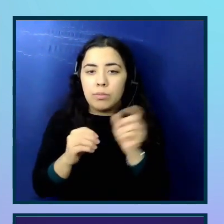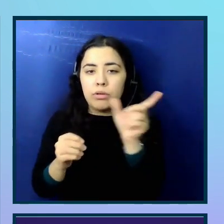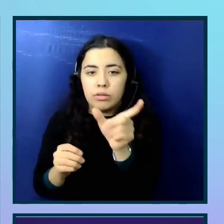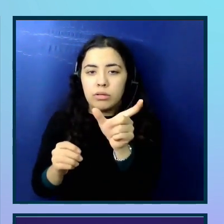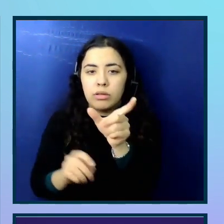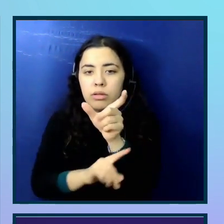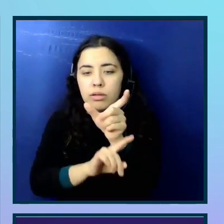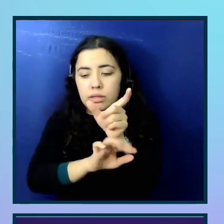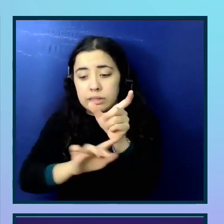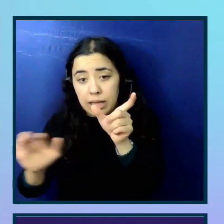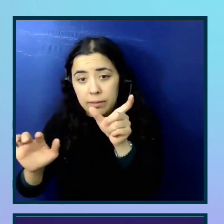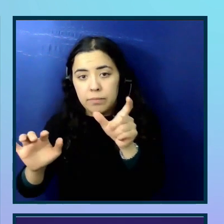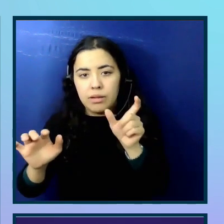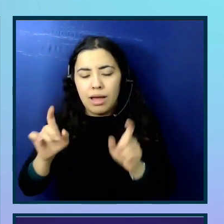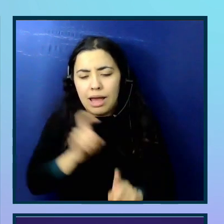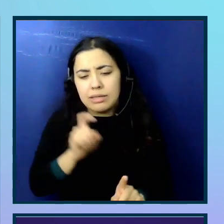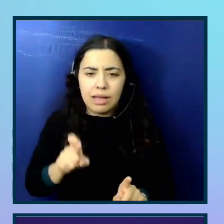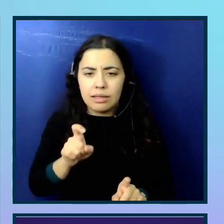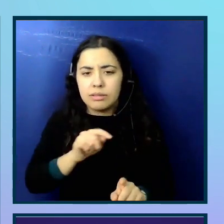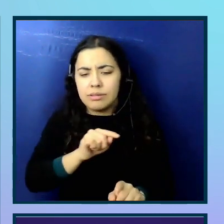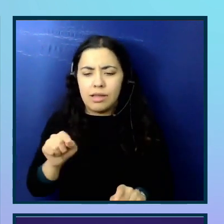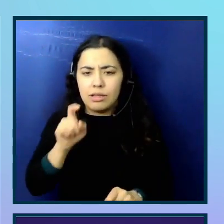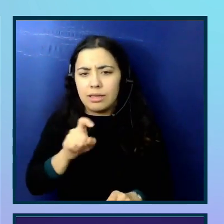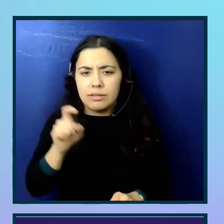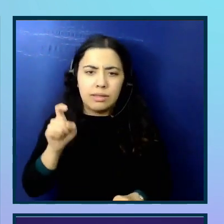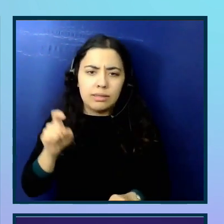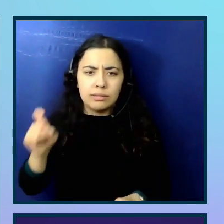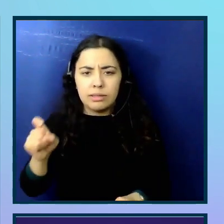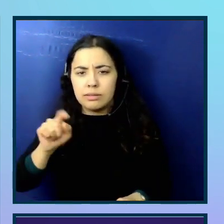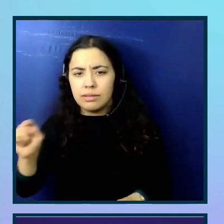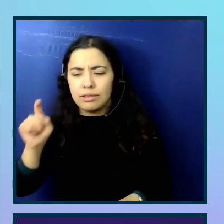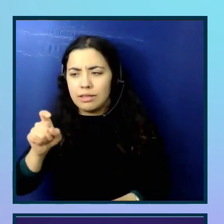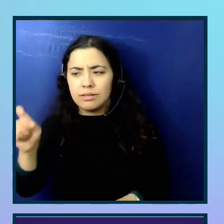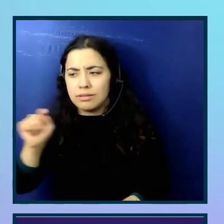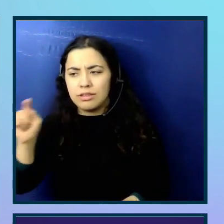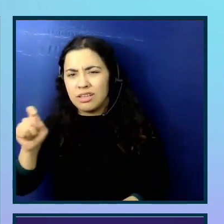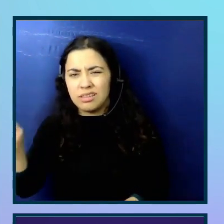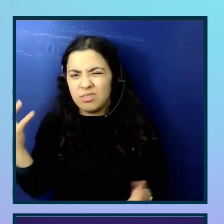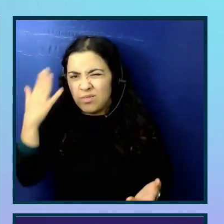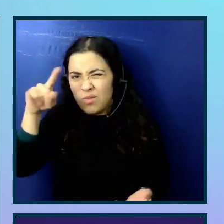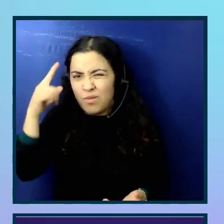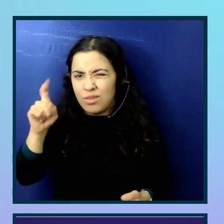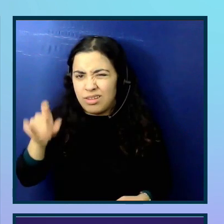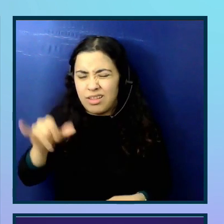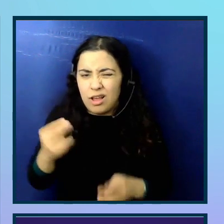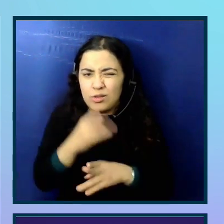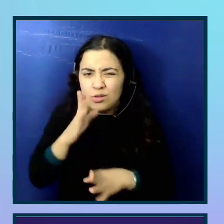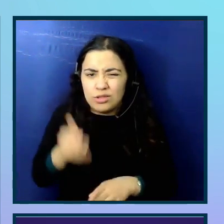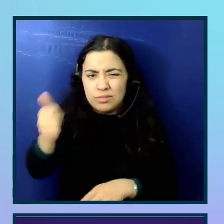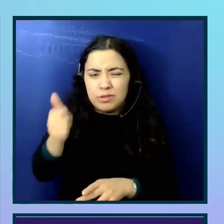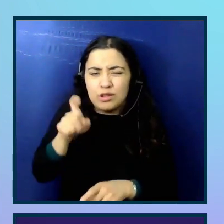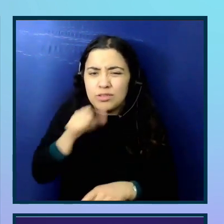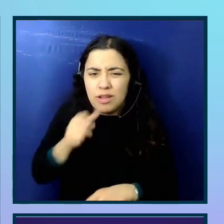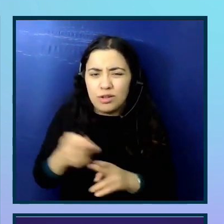have no idea. I would also argue that the backend should be able to clean that up for the user. So the user shouldn't have to rigidly only